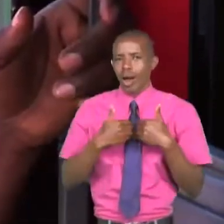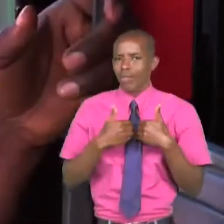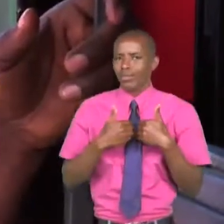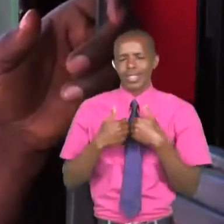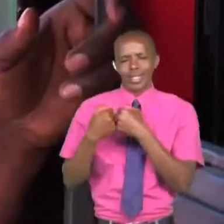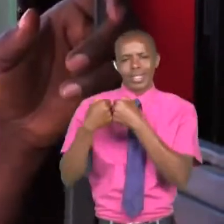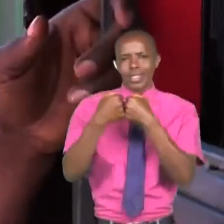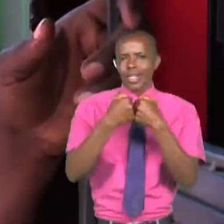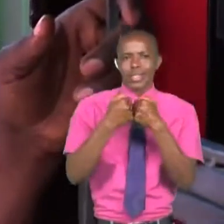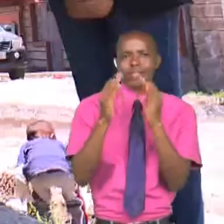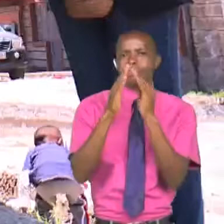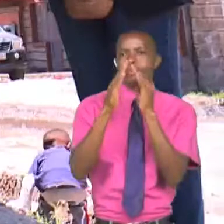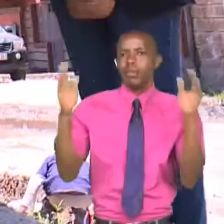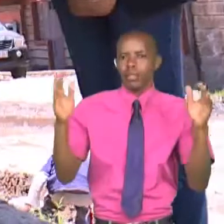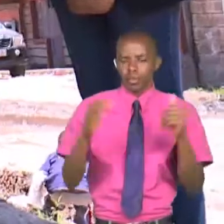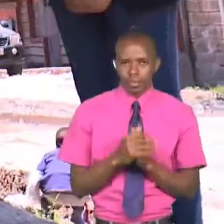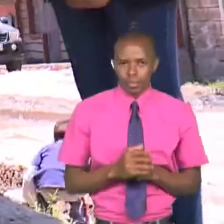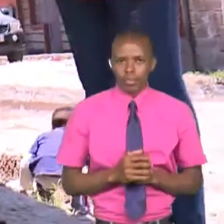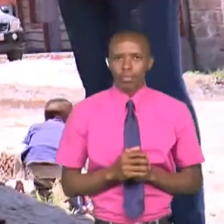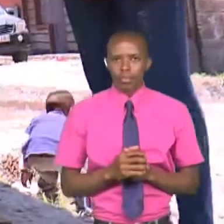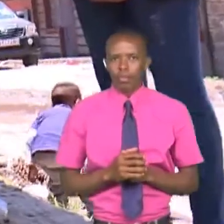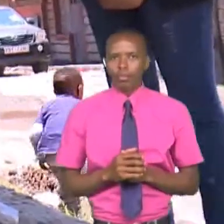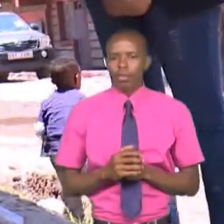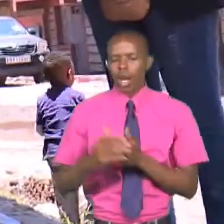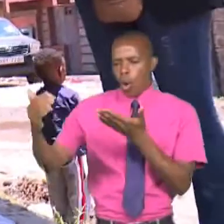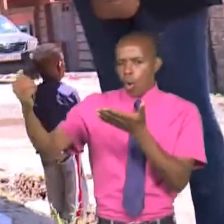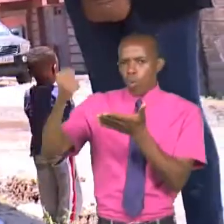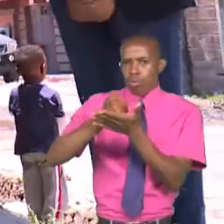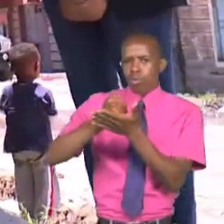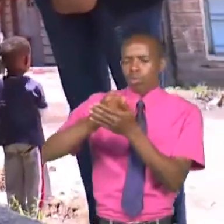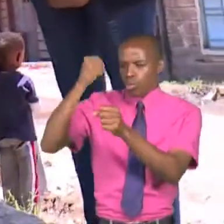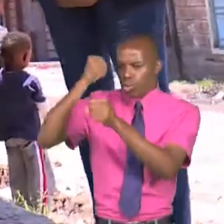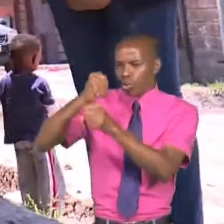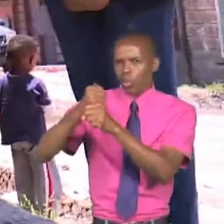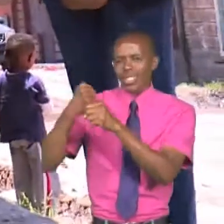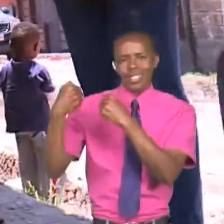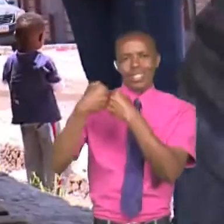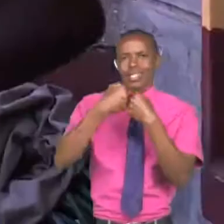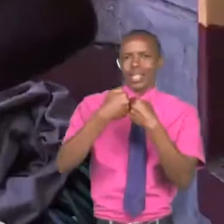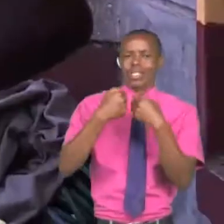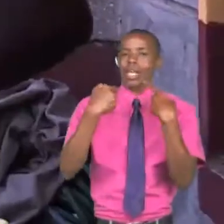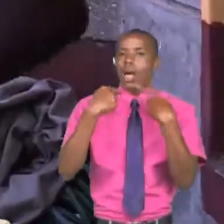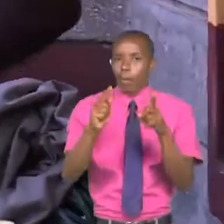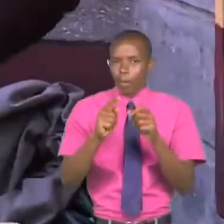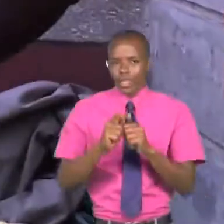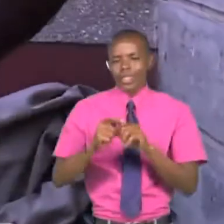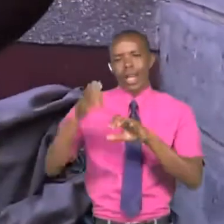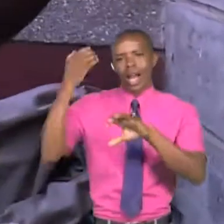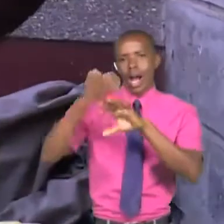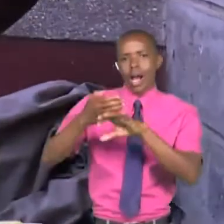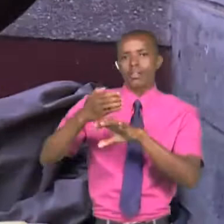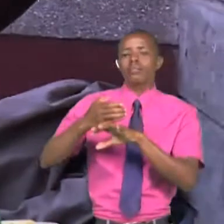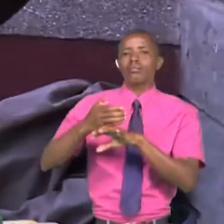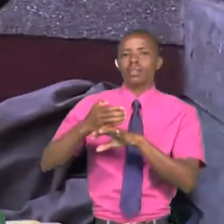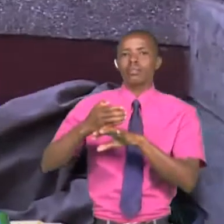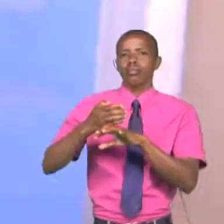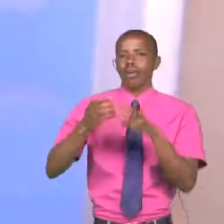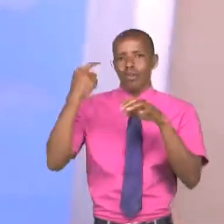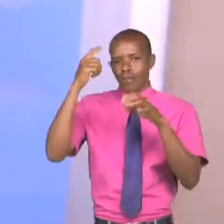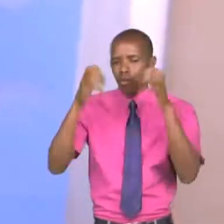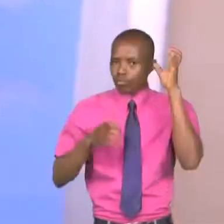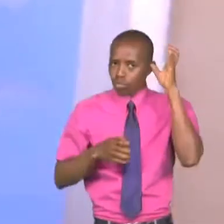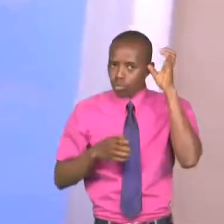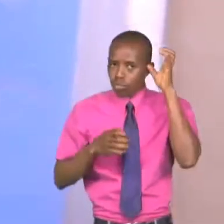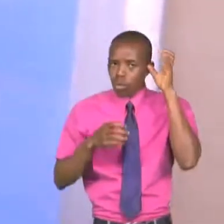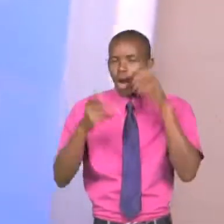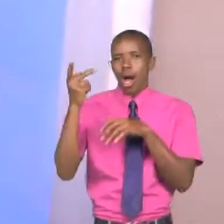biggest hindrance. Finding employment is a struggle for many, but twice as hard for the deaf community. Abdon